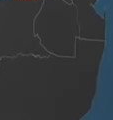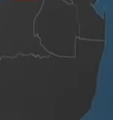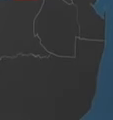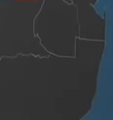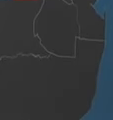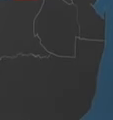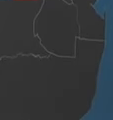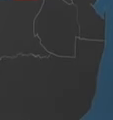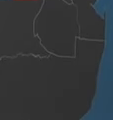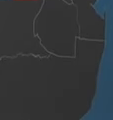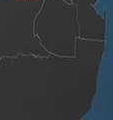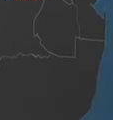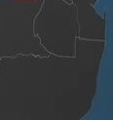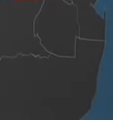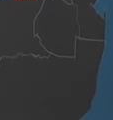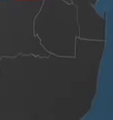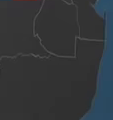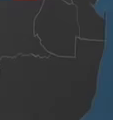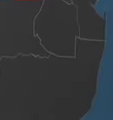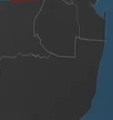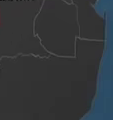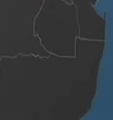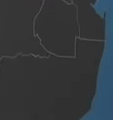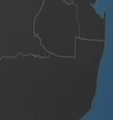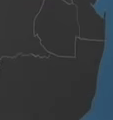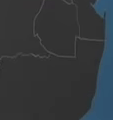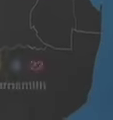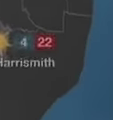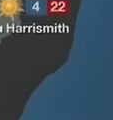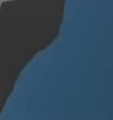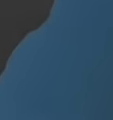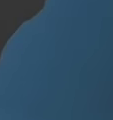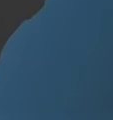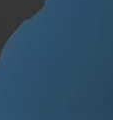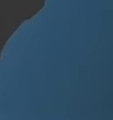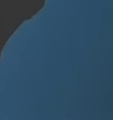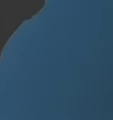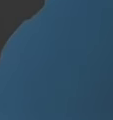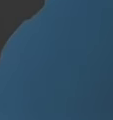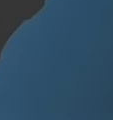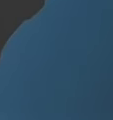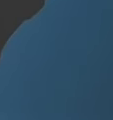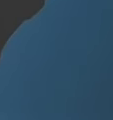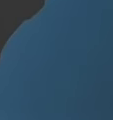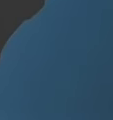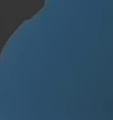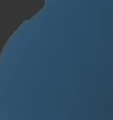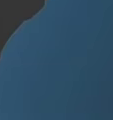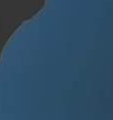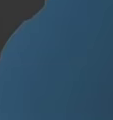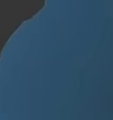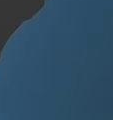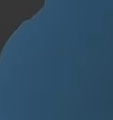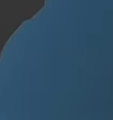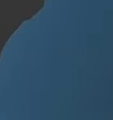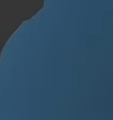the northwest. It will be pretty warm for Rustenburg, peaking at around 28 degrees. The Free State will once again start off on a chilly note. It will